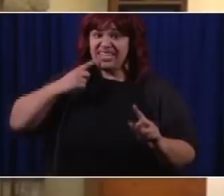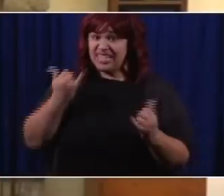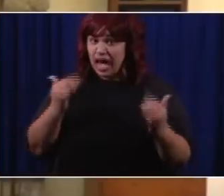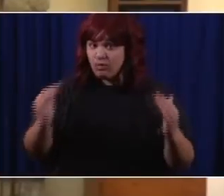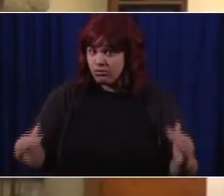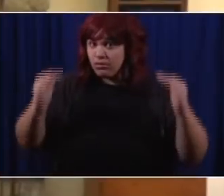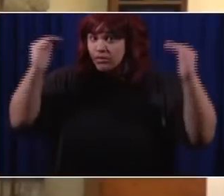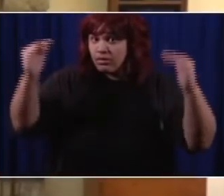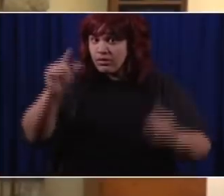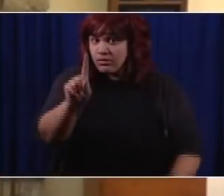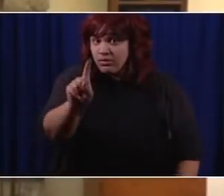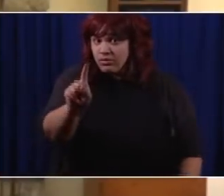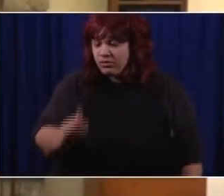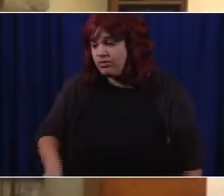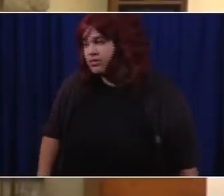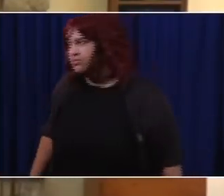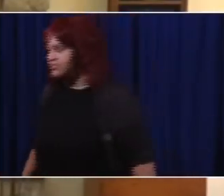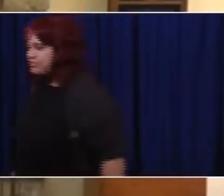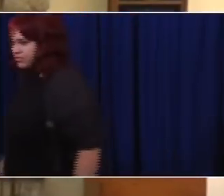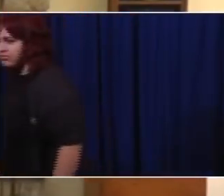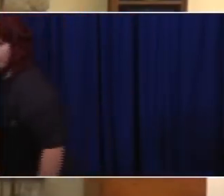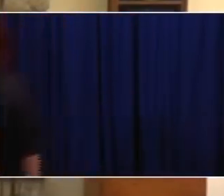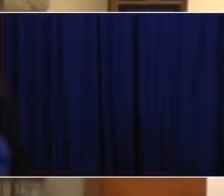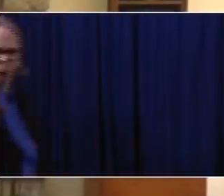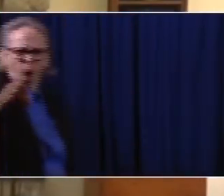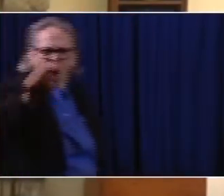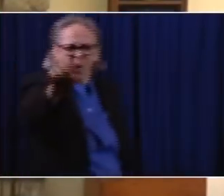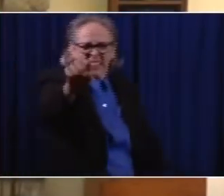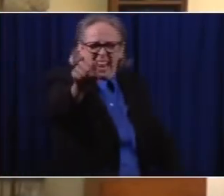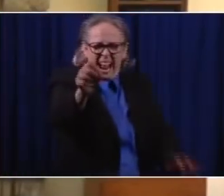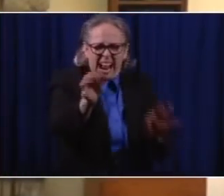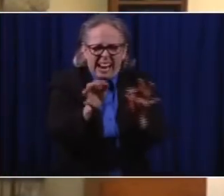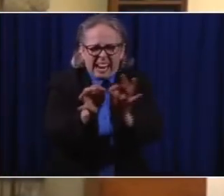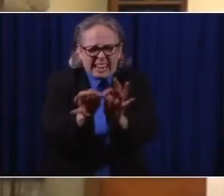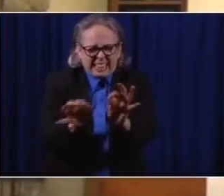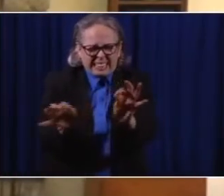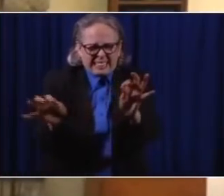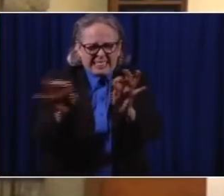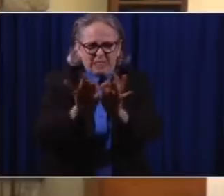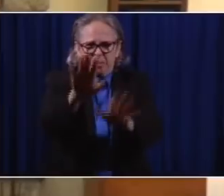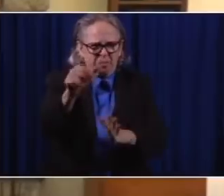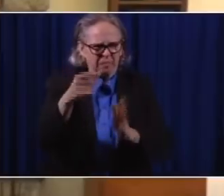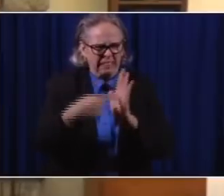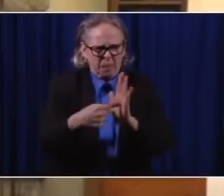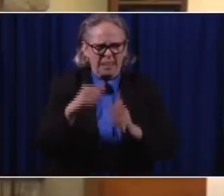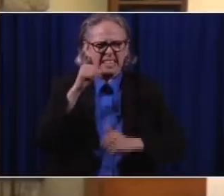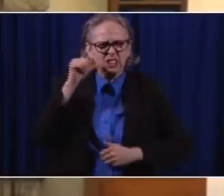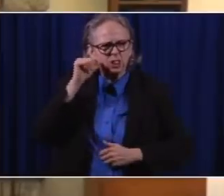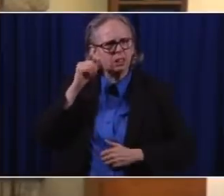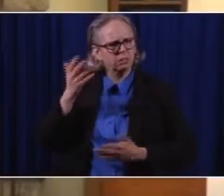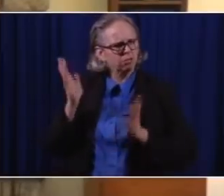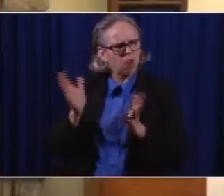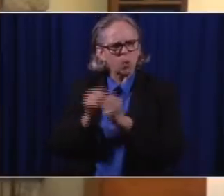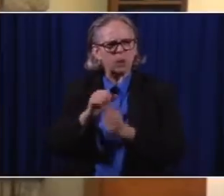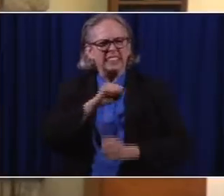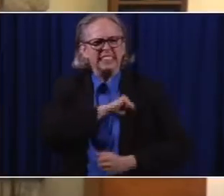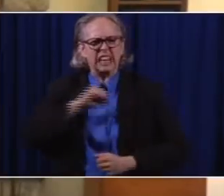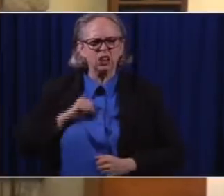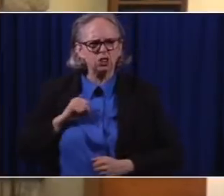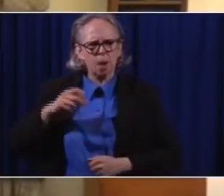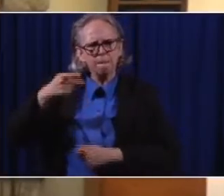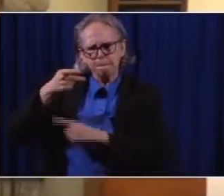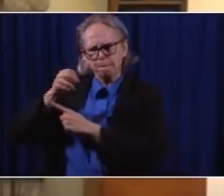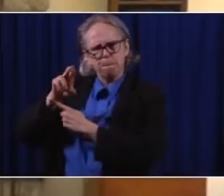yesterday. I intend to talk to Senator Brown the next day or two. I've talked to members of the House